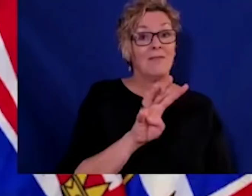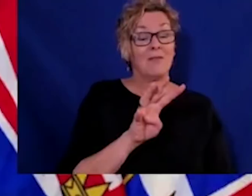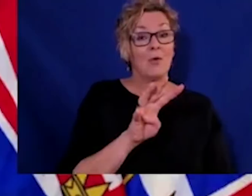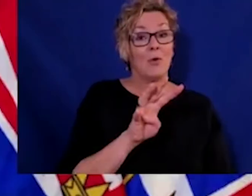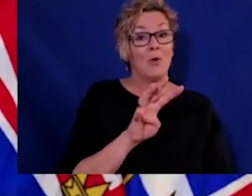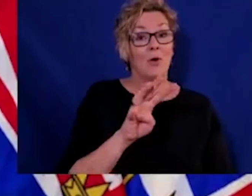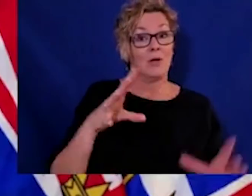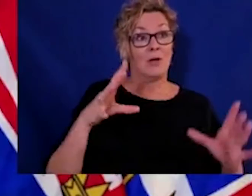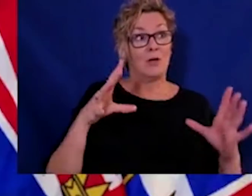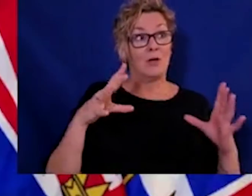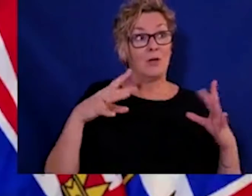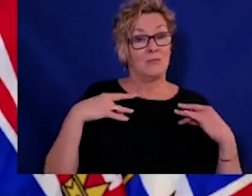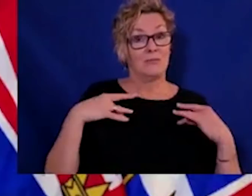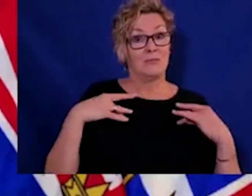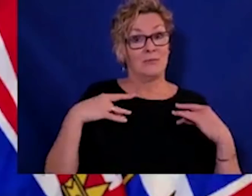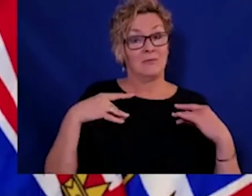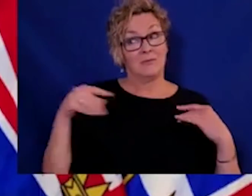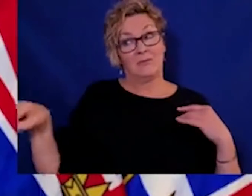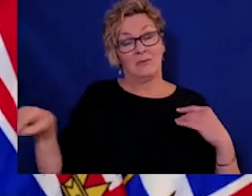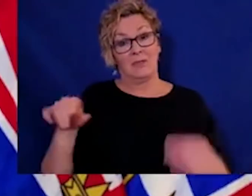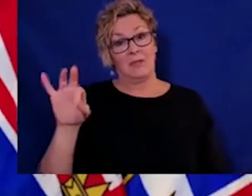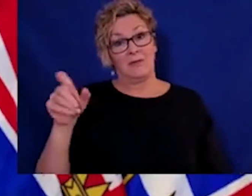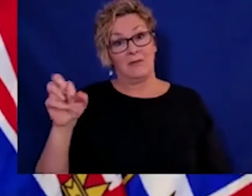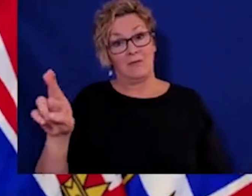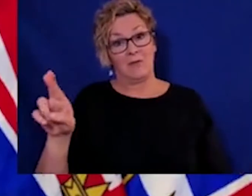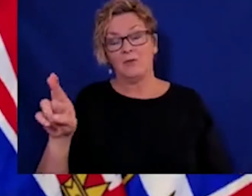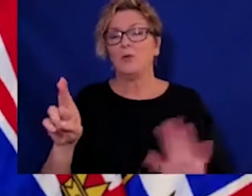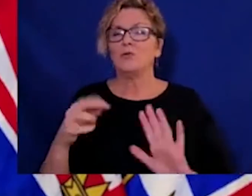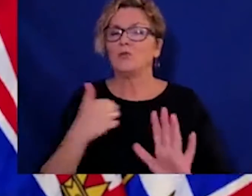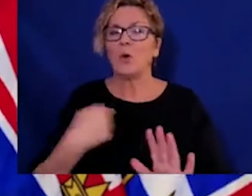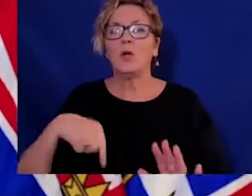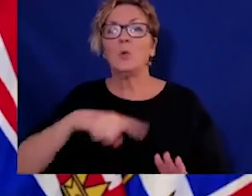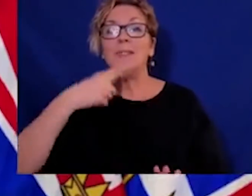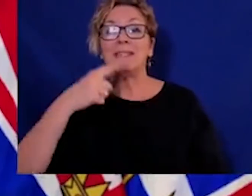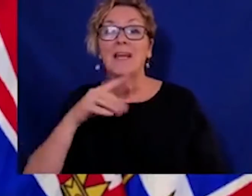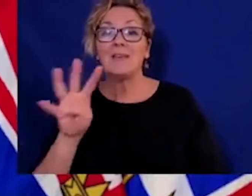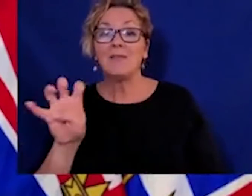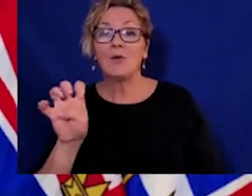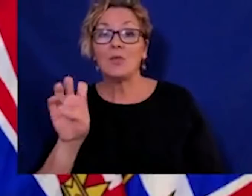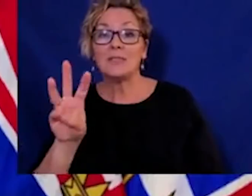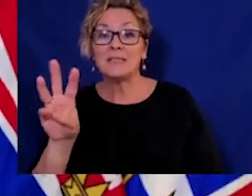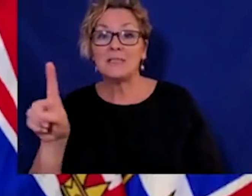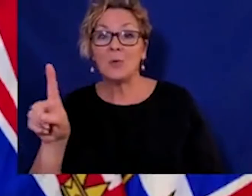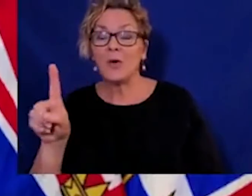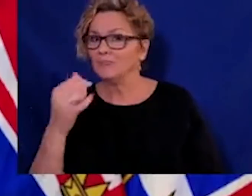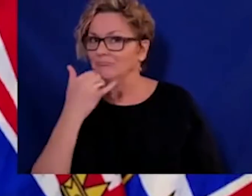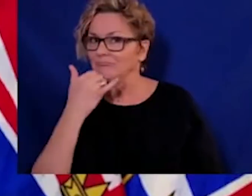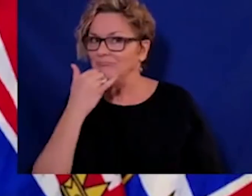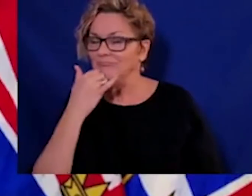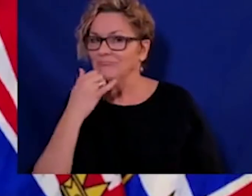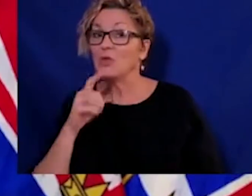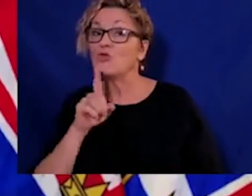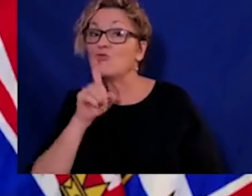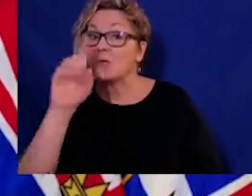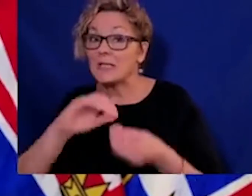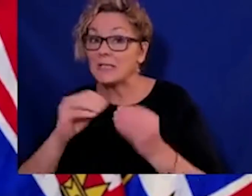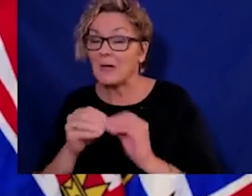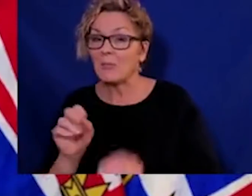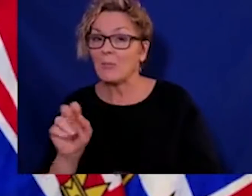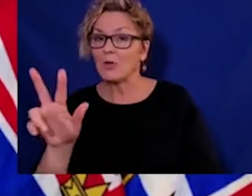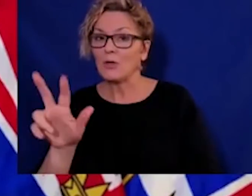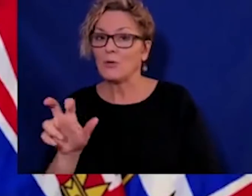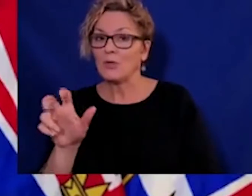324 cases from Fraser. Sorry, we reported 461 cases, and the actual number